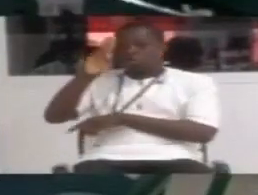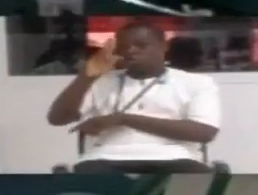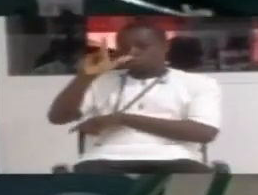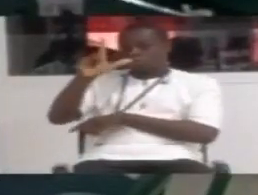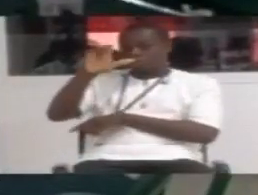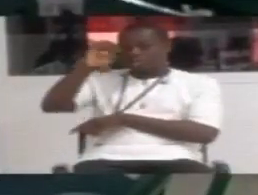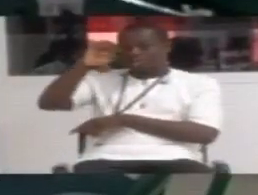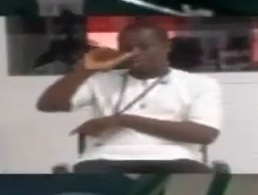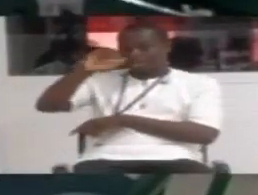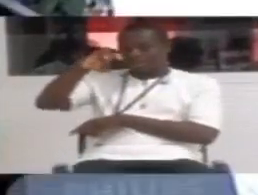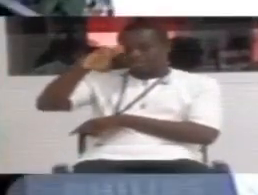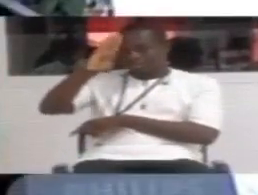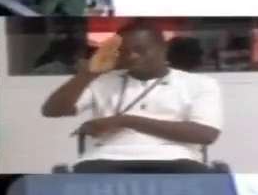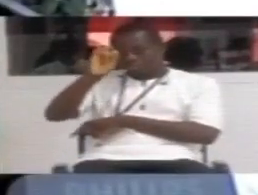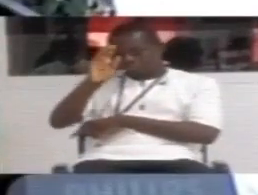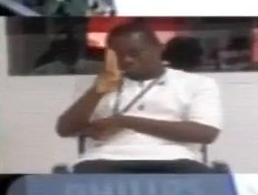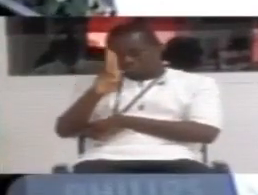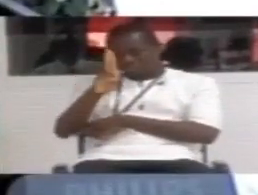Sol Sambu.